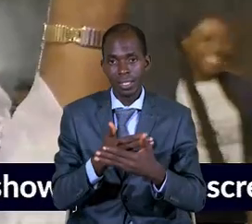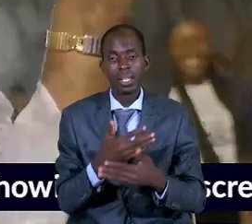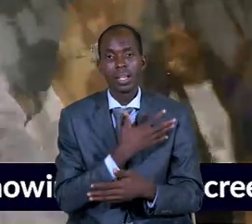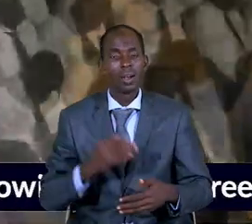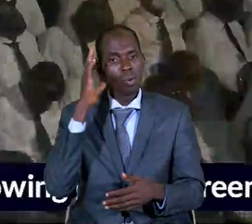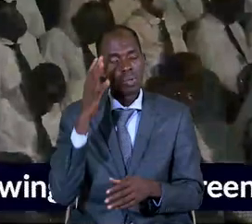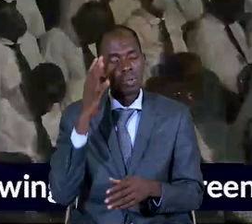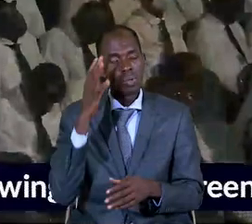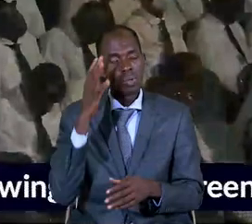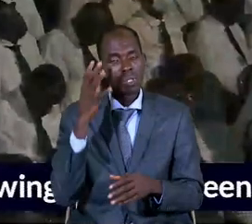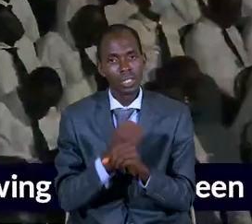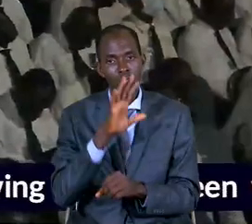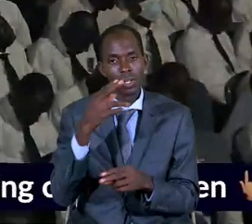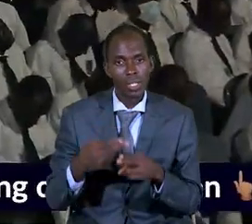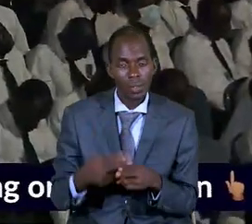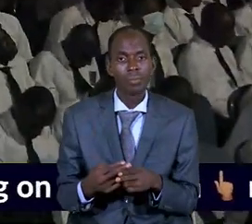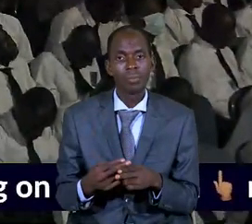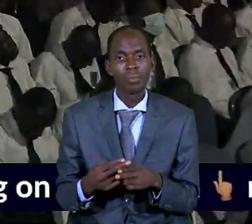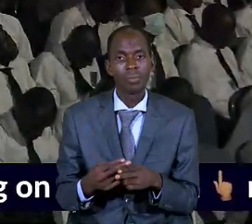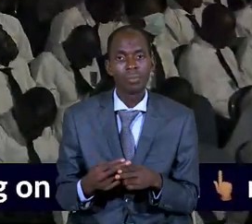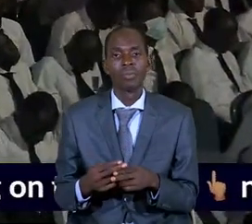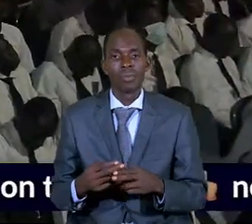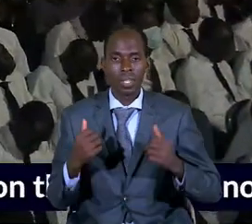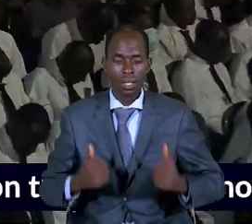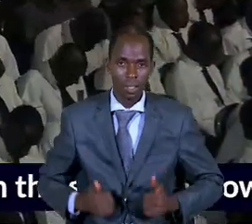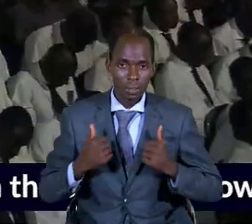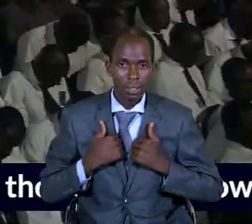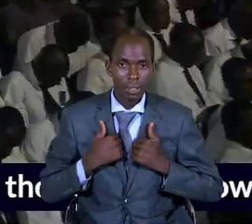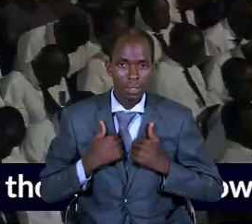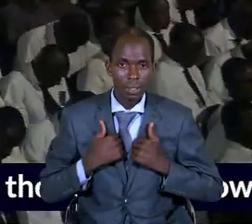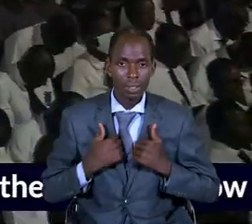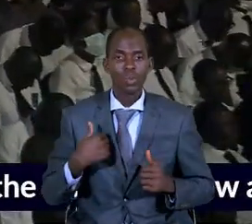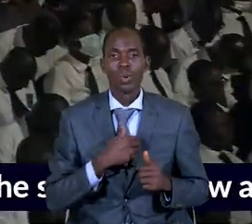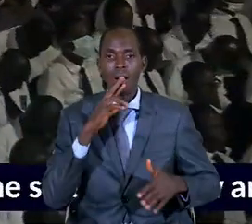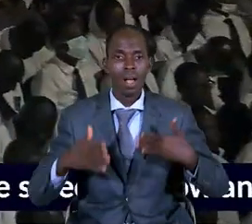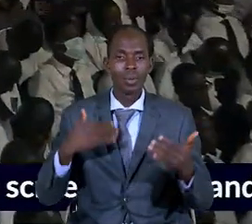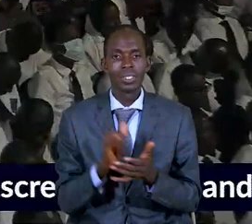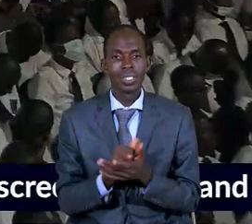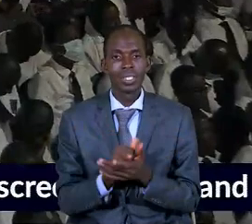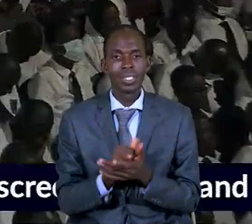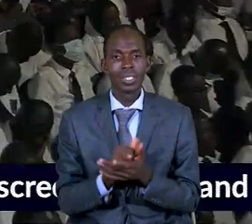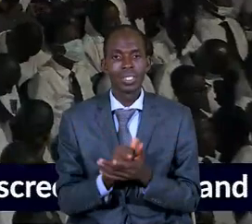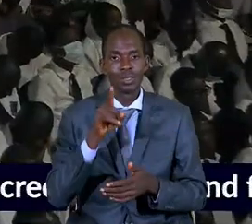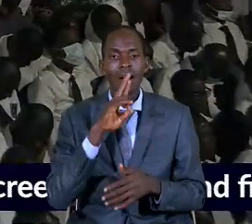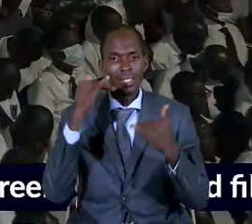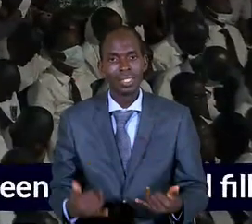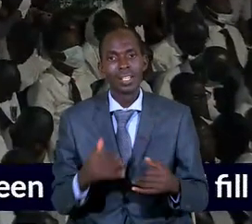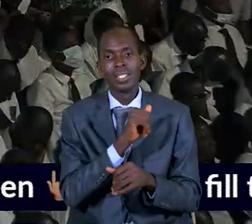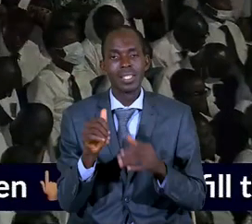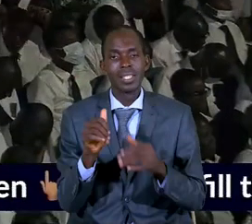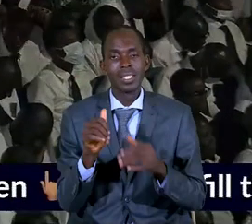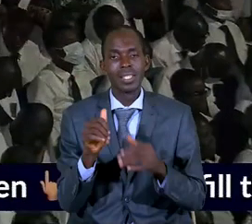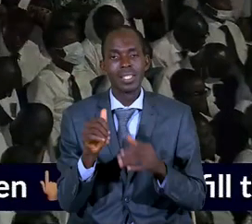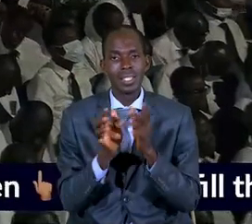your details. We are rejoicing with you that now you have the Savior of the Lord and you